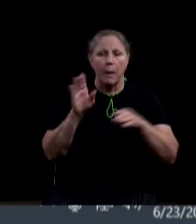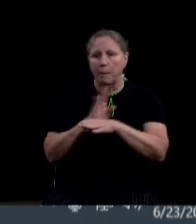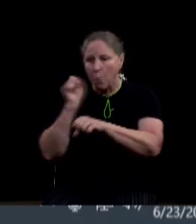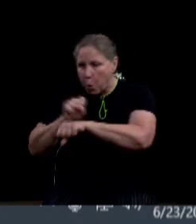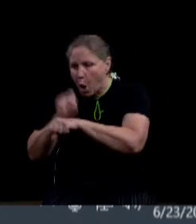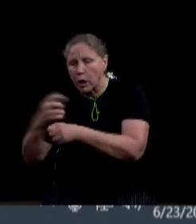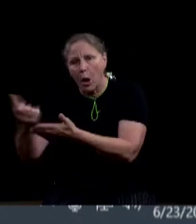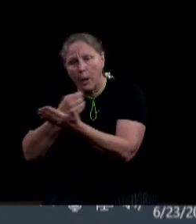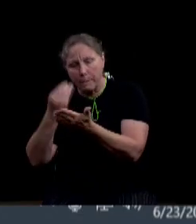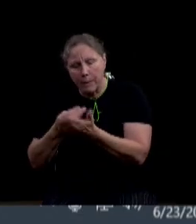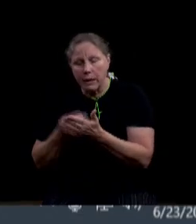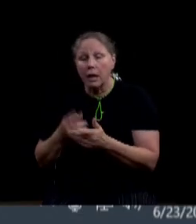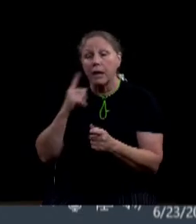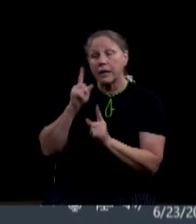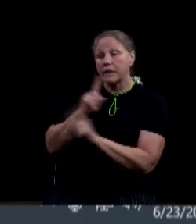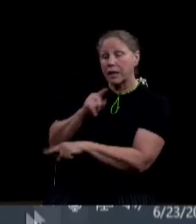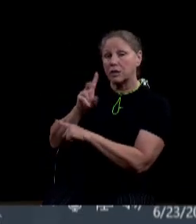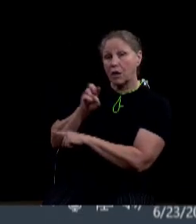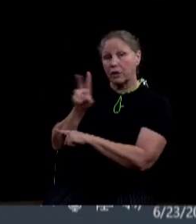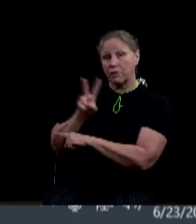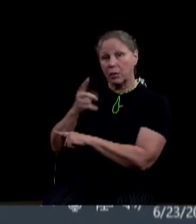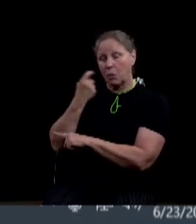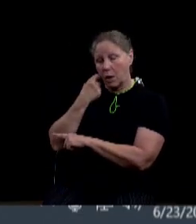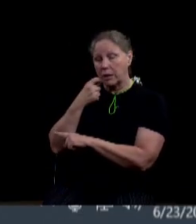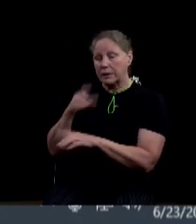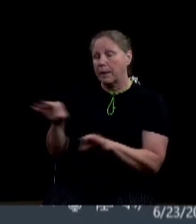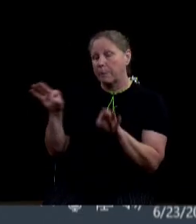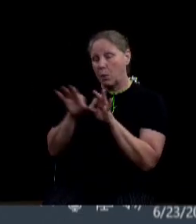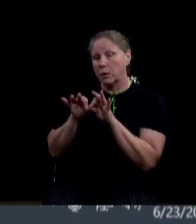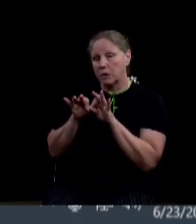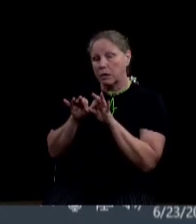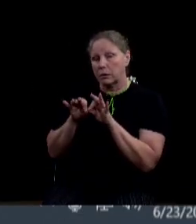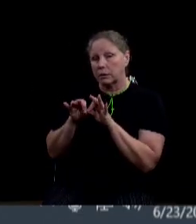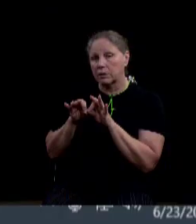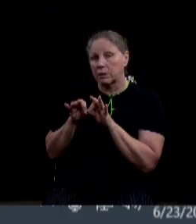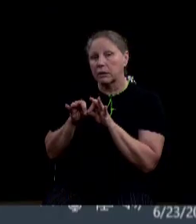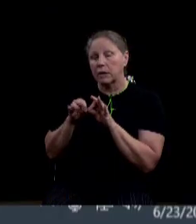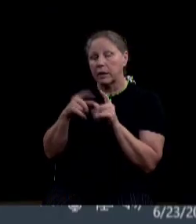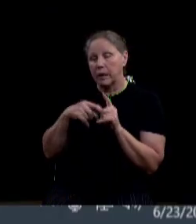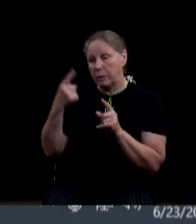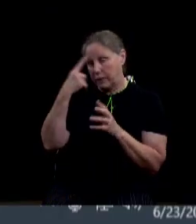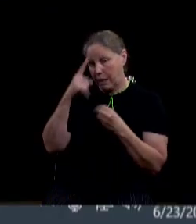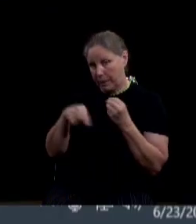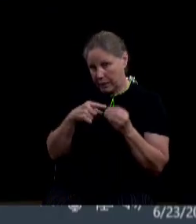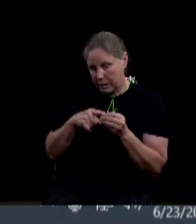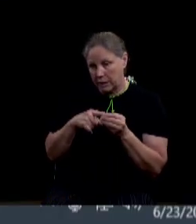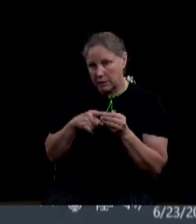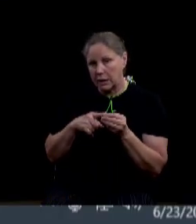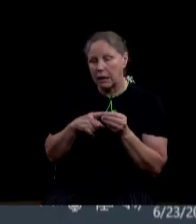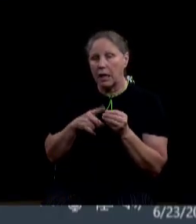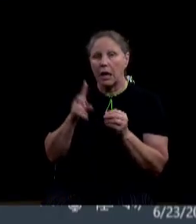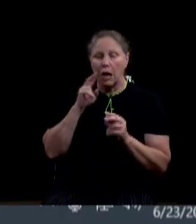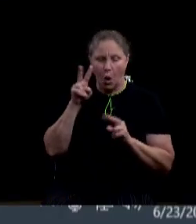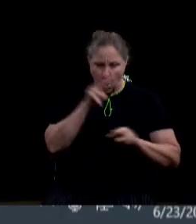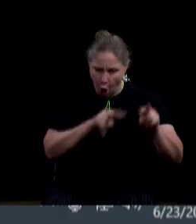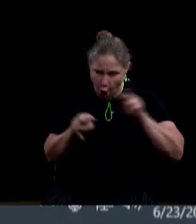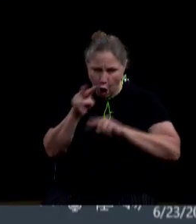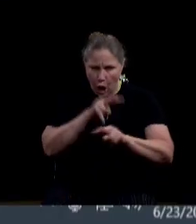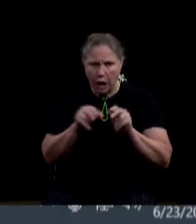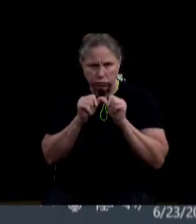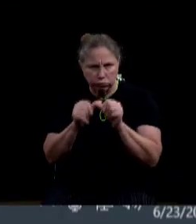it's imperative that we take this seriously, that we continue to reevaluate it, and that we